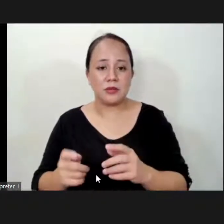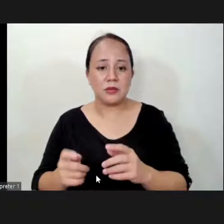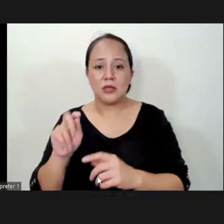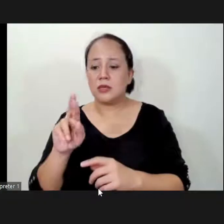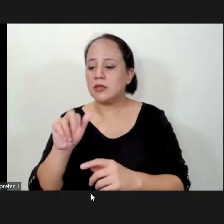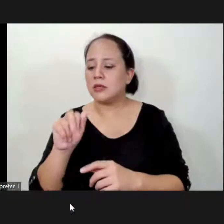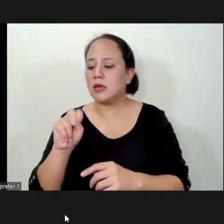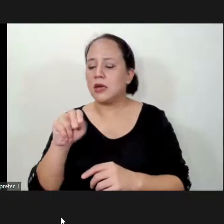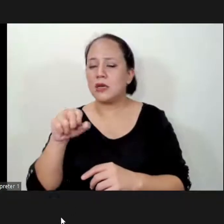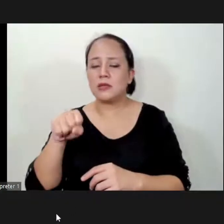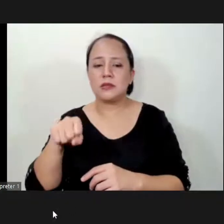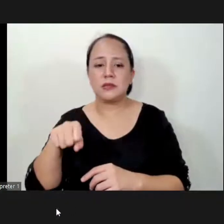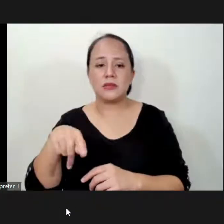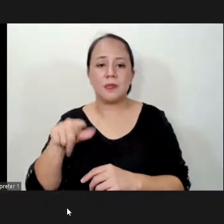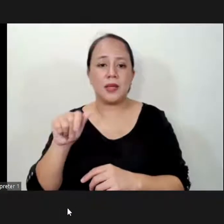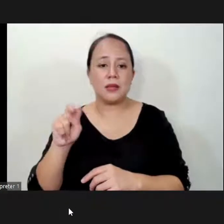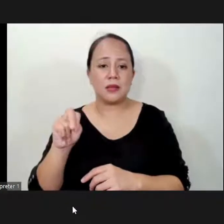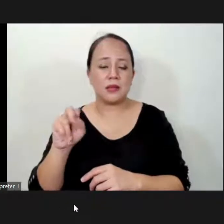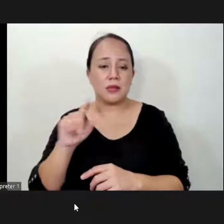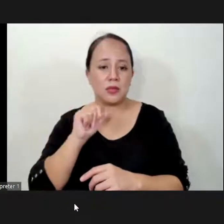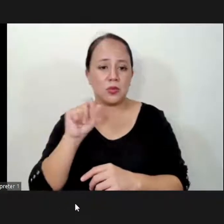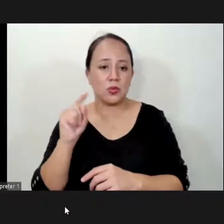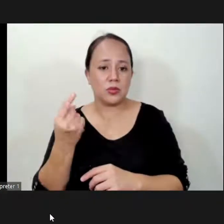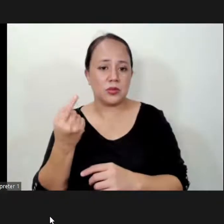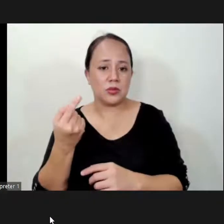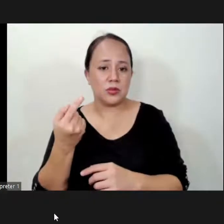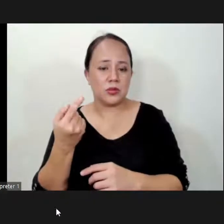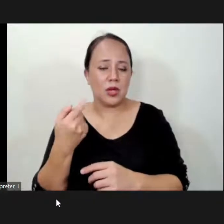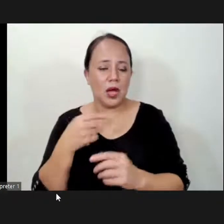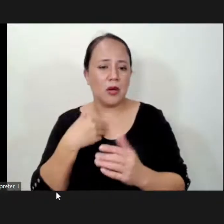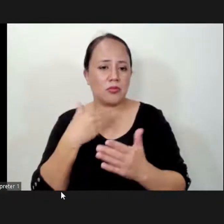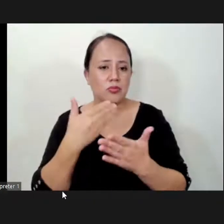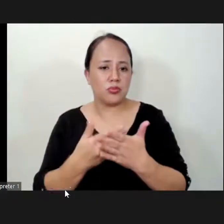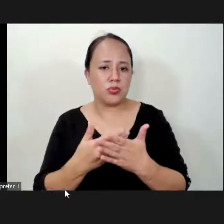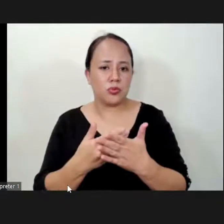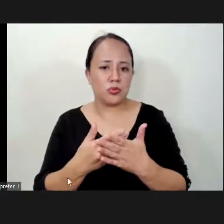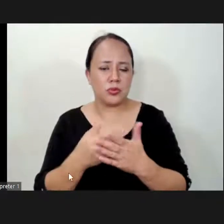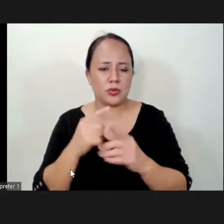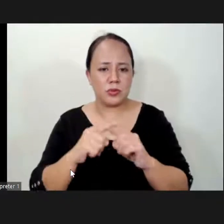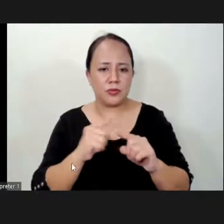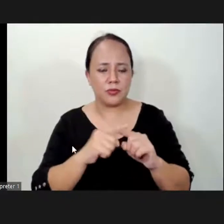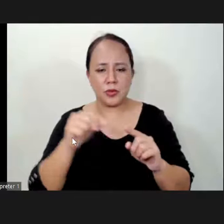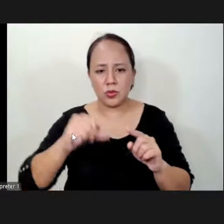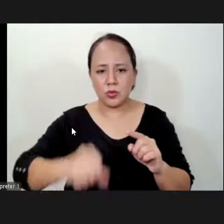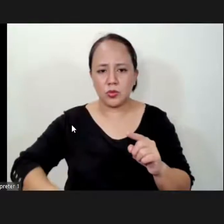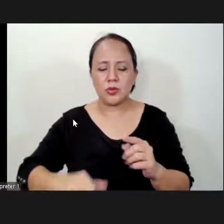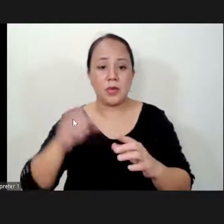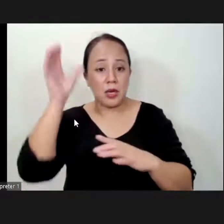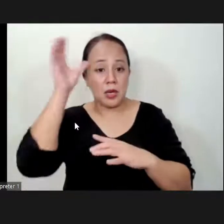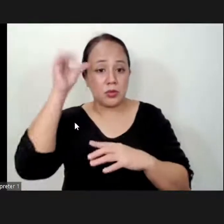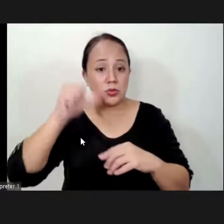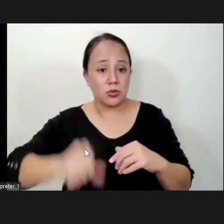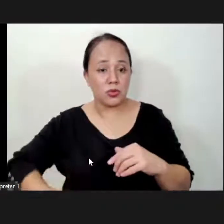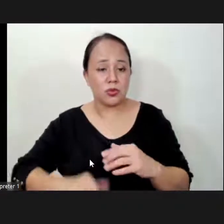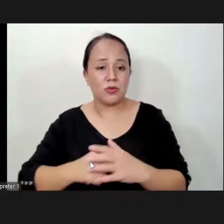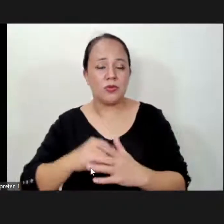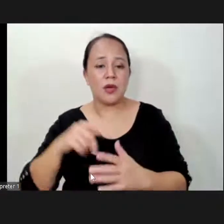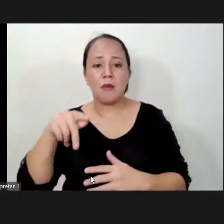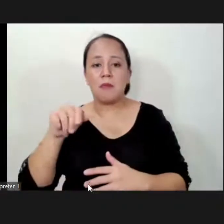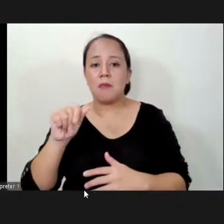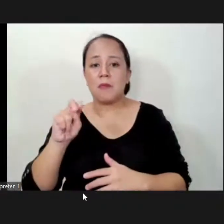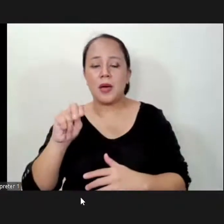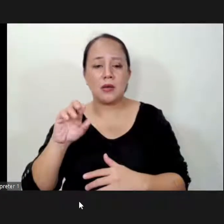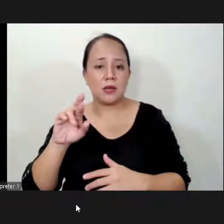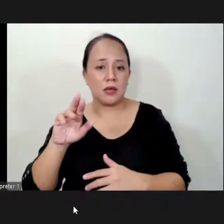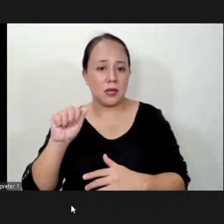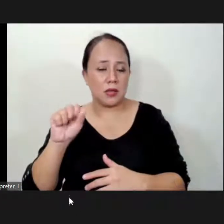only with urologists. We have good hepatobiliary surgeons, cancer surgeons for pancreas and liver.